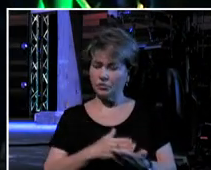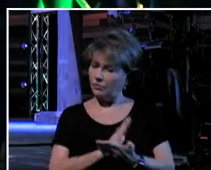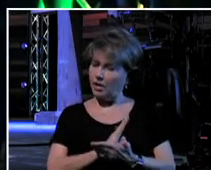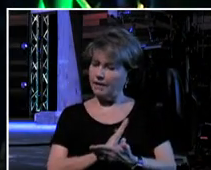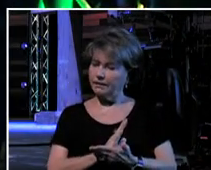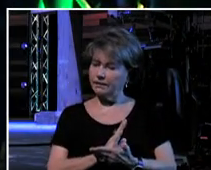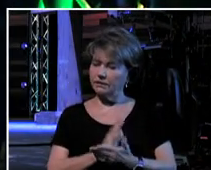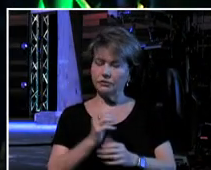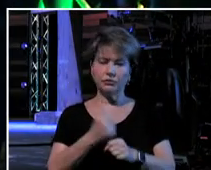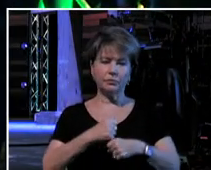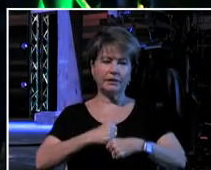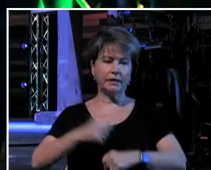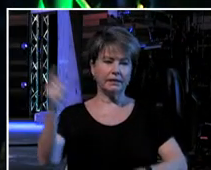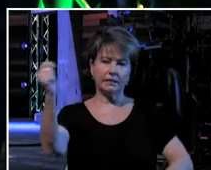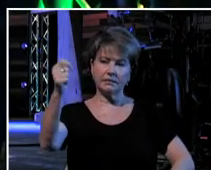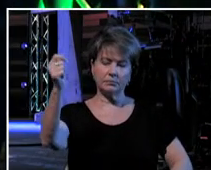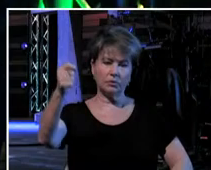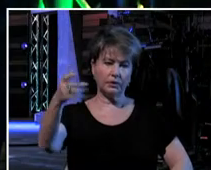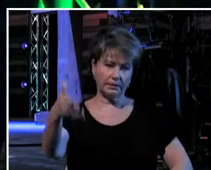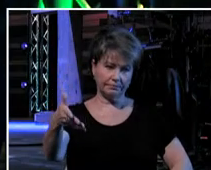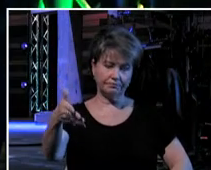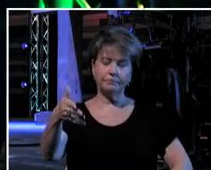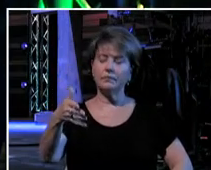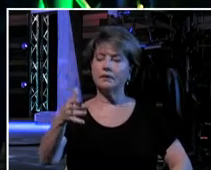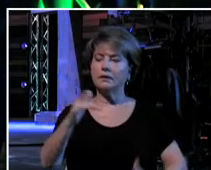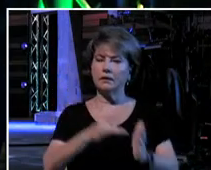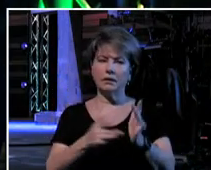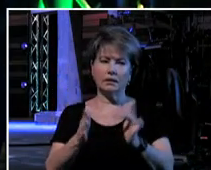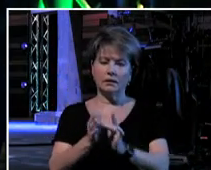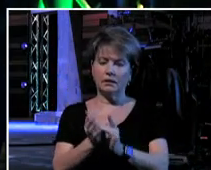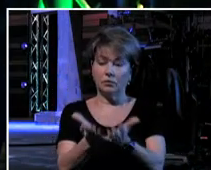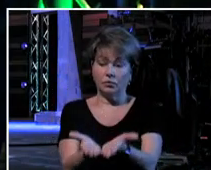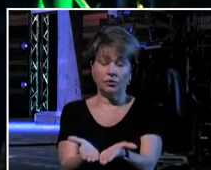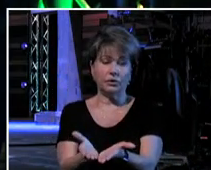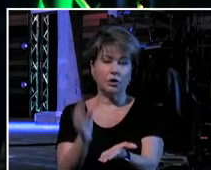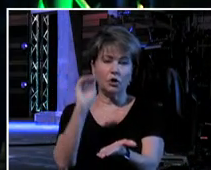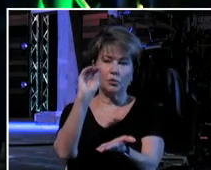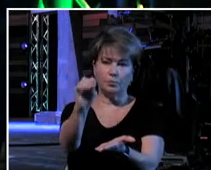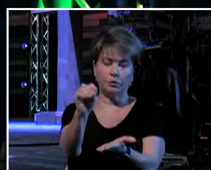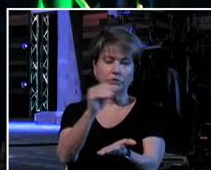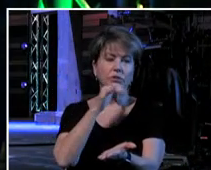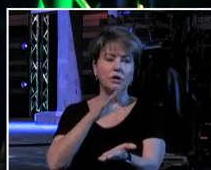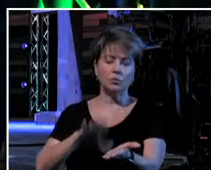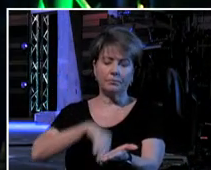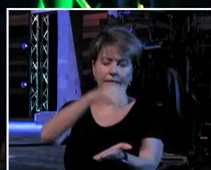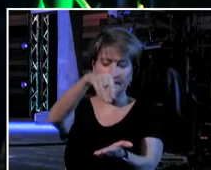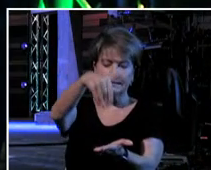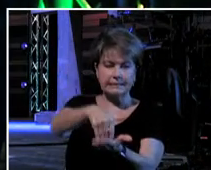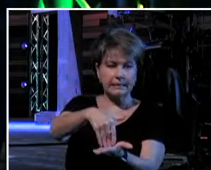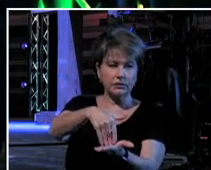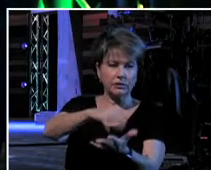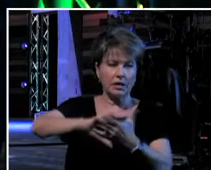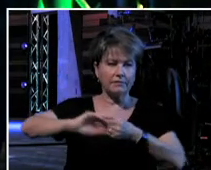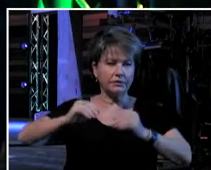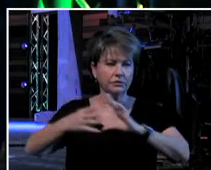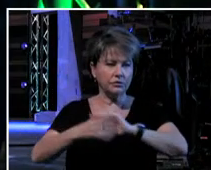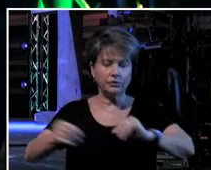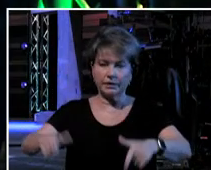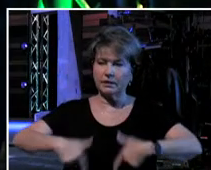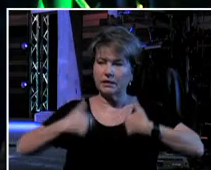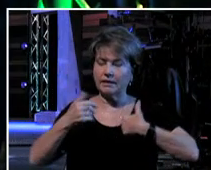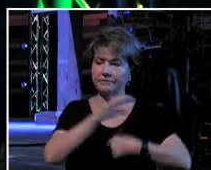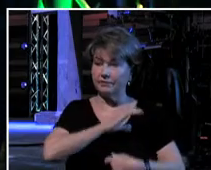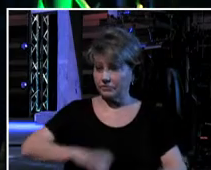make a testimony, the Word of God puts a woman right at the center of the testimony of the life of Christ. Do you see what's